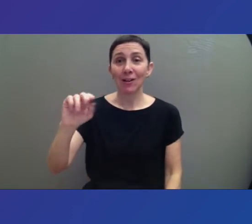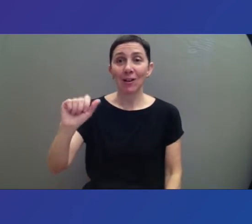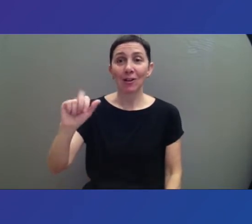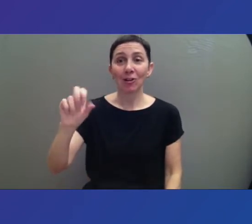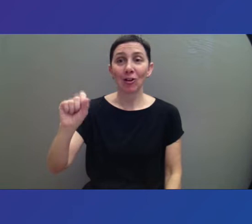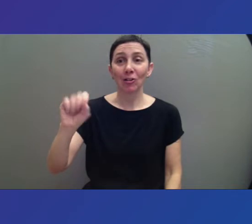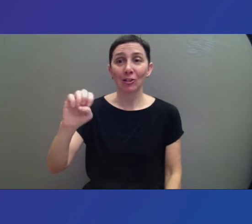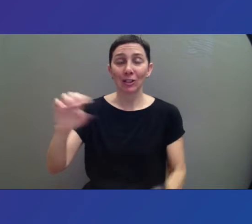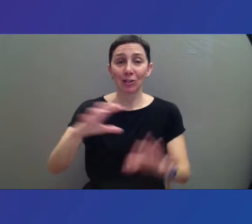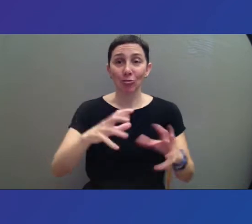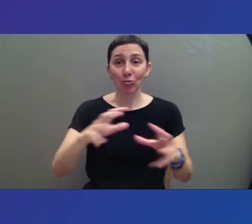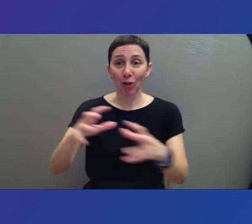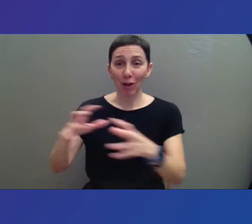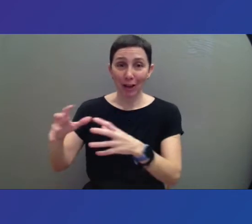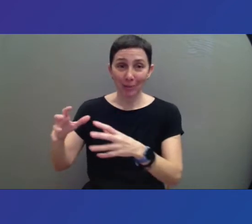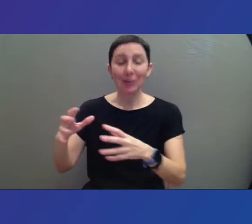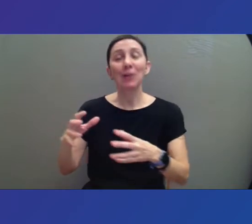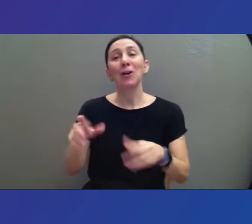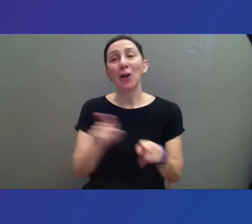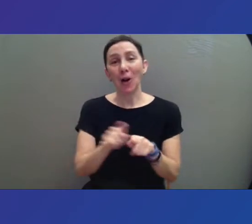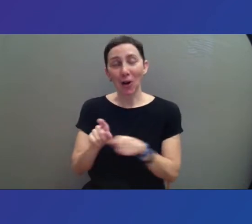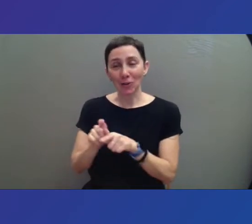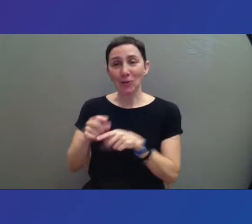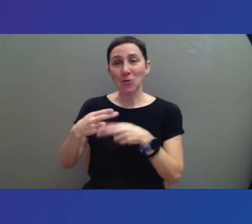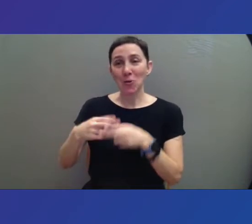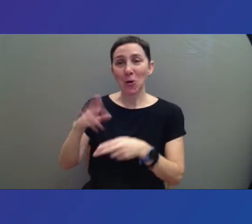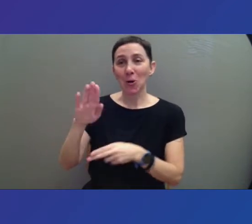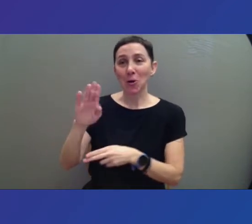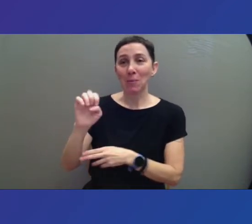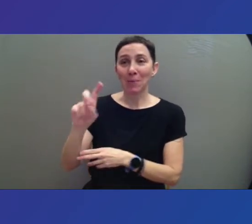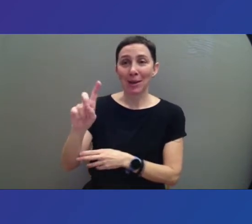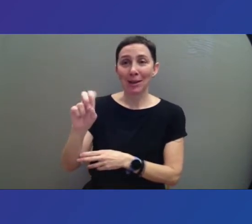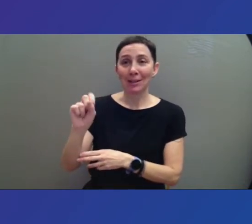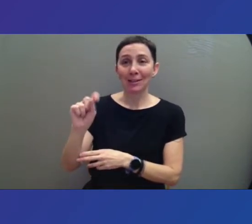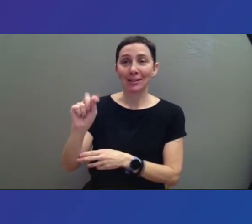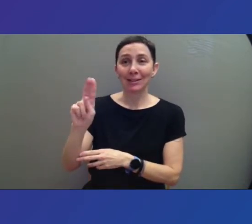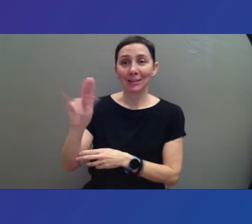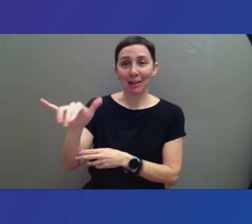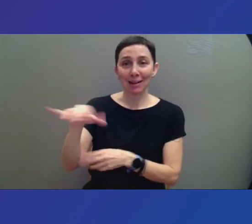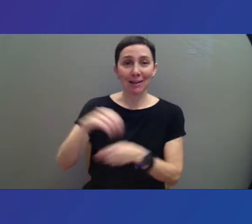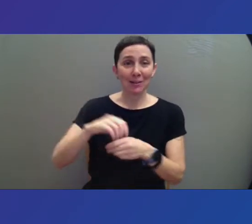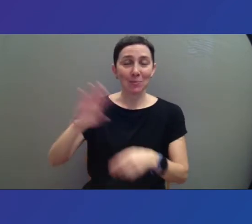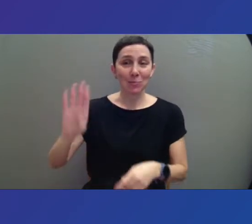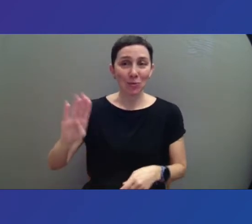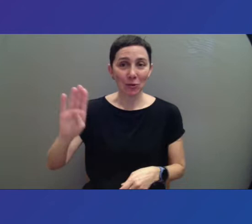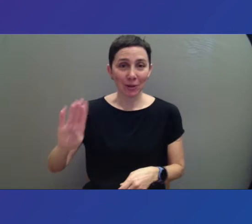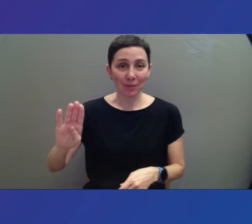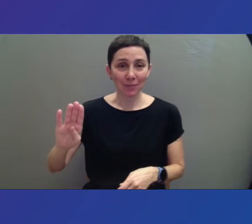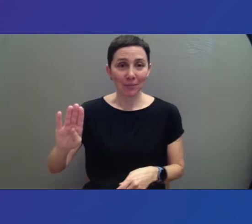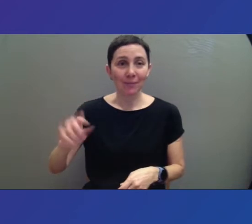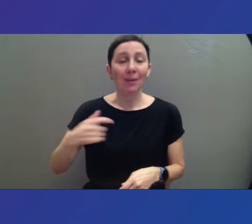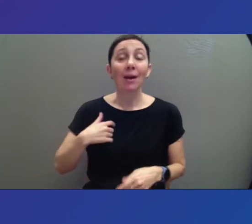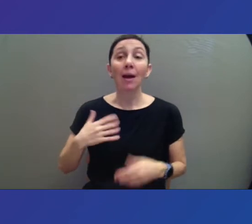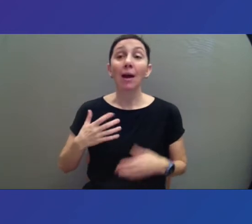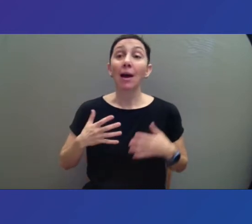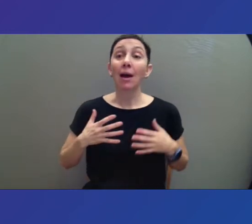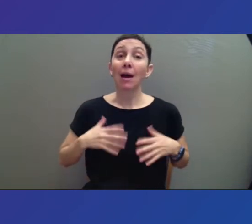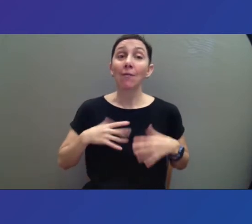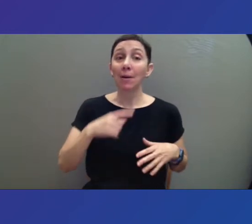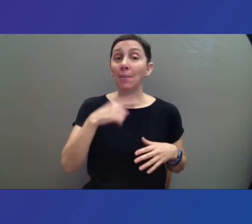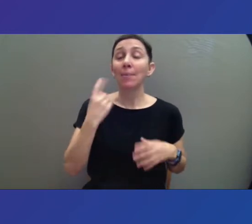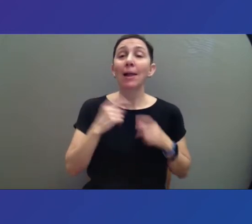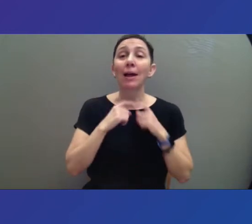known as the Brooklyn neighborhood of Bed-Stuy. I am wearing a black